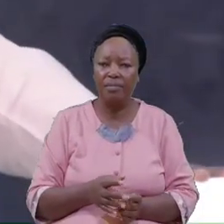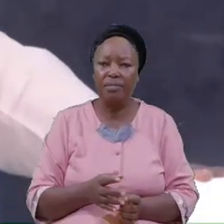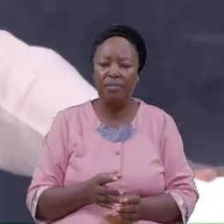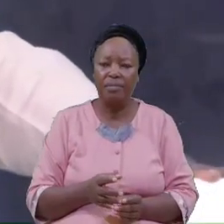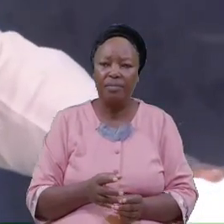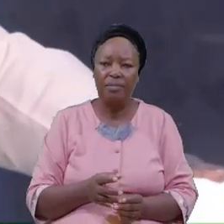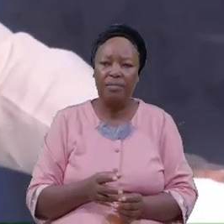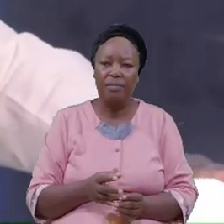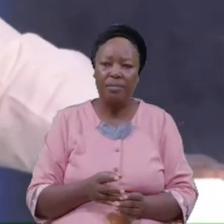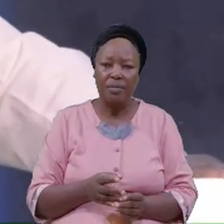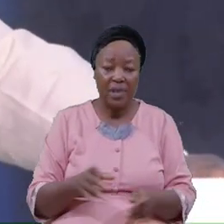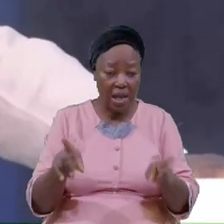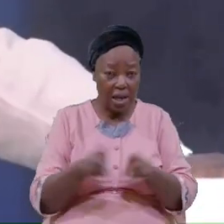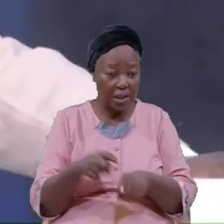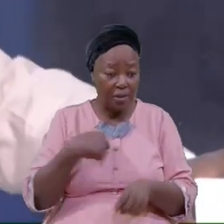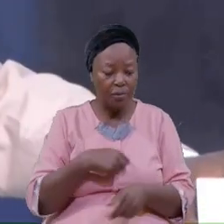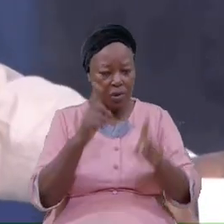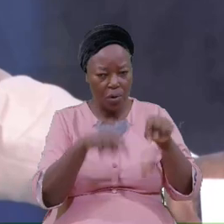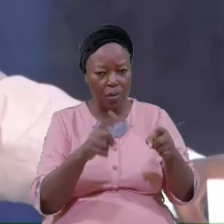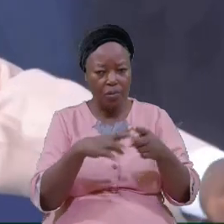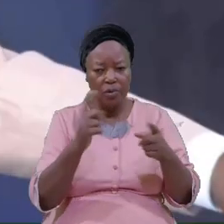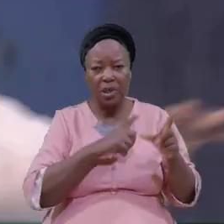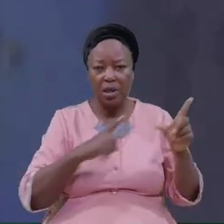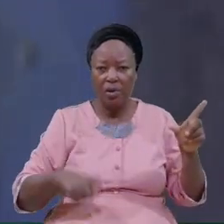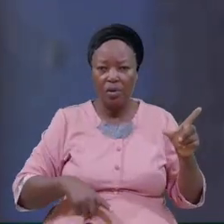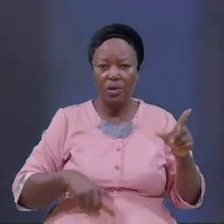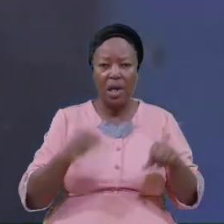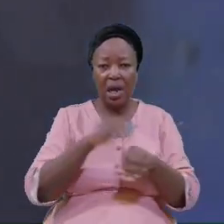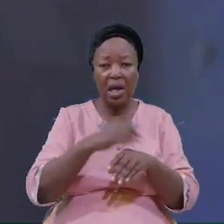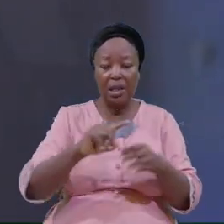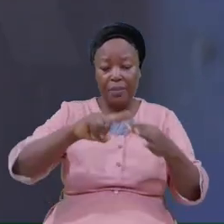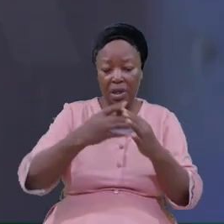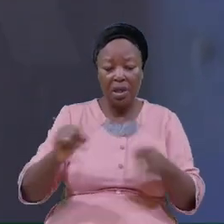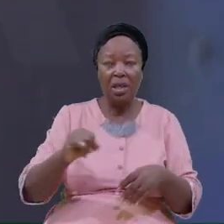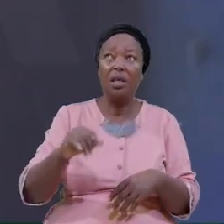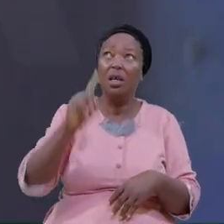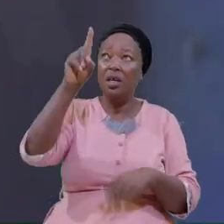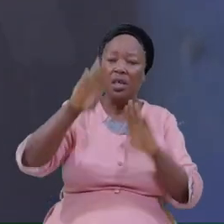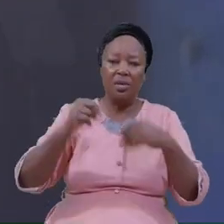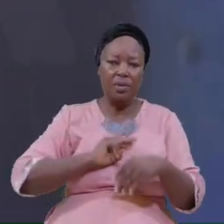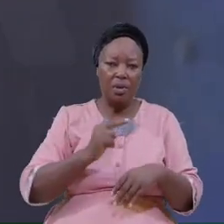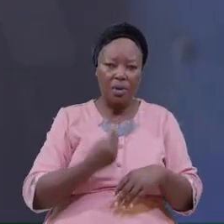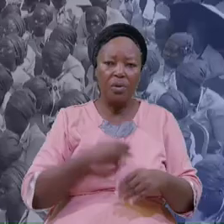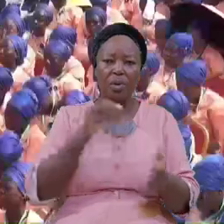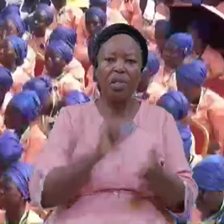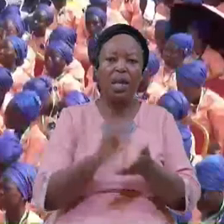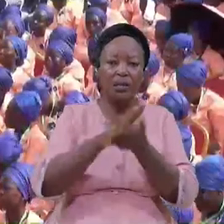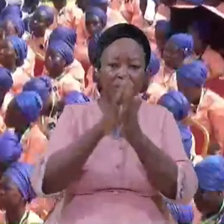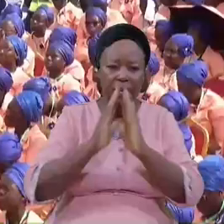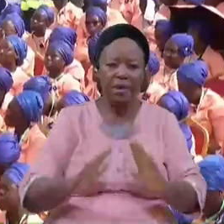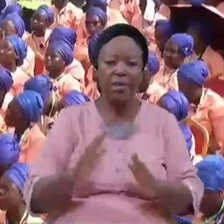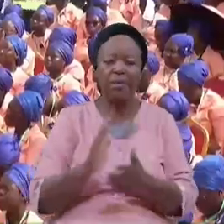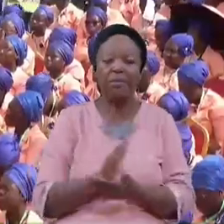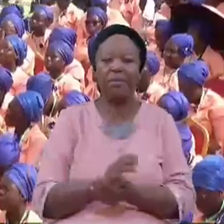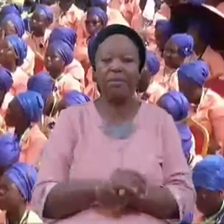cœur qui te dit je veux la paix? The Lord initially, he gives us that peace. Et quand nous venons au Seigneur initialement, il nous